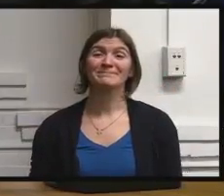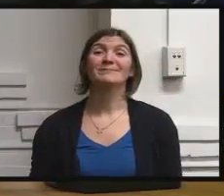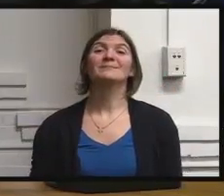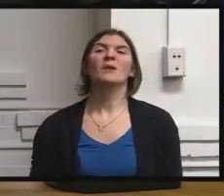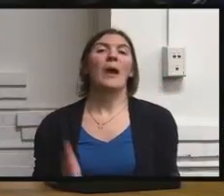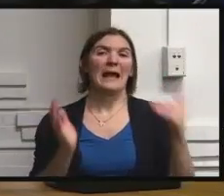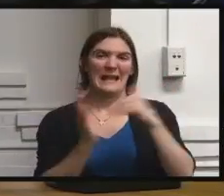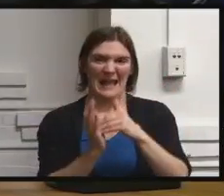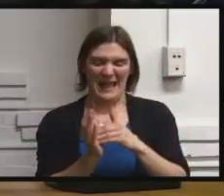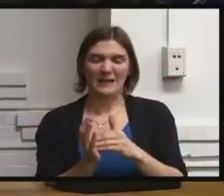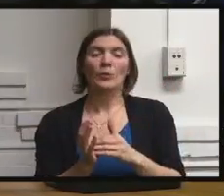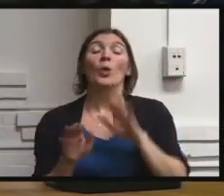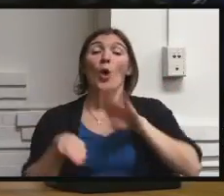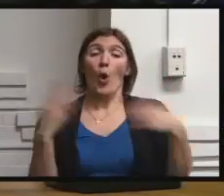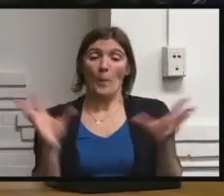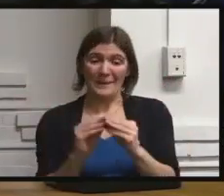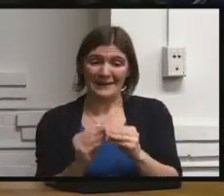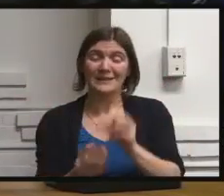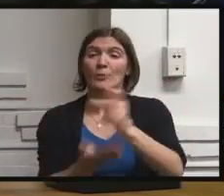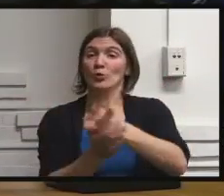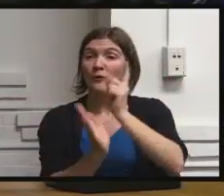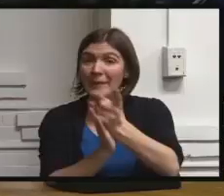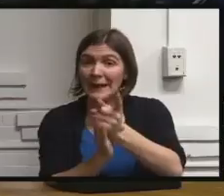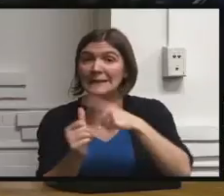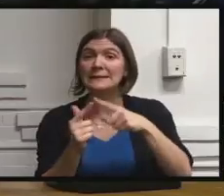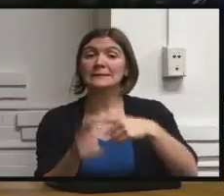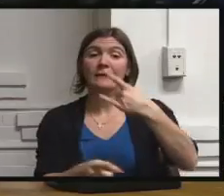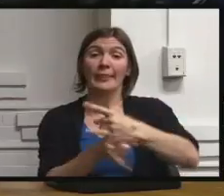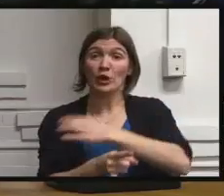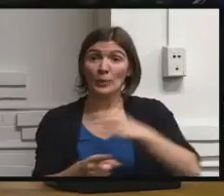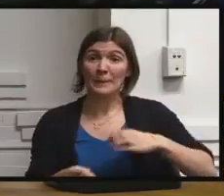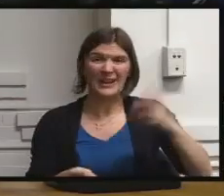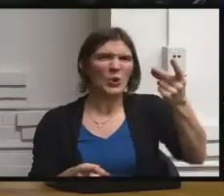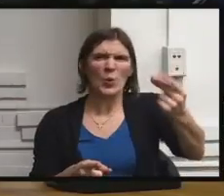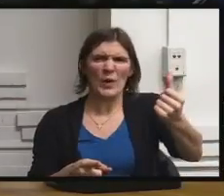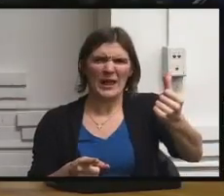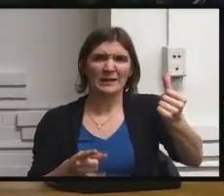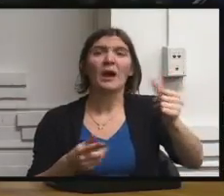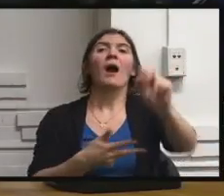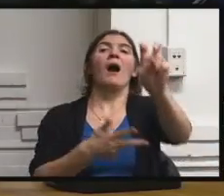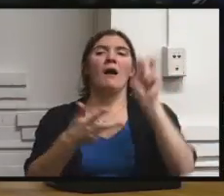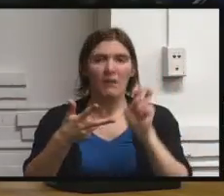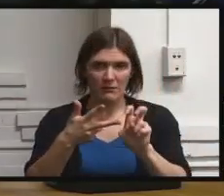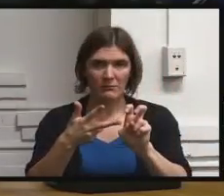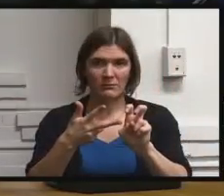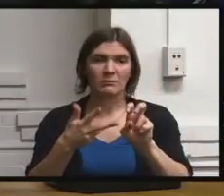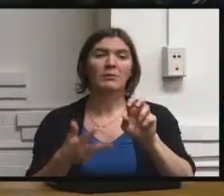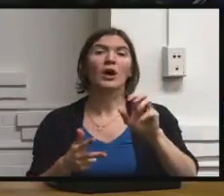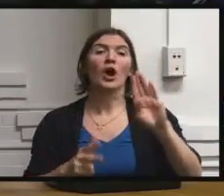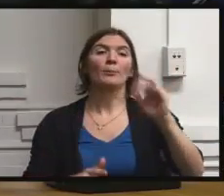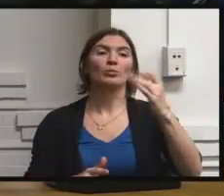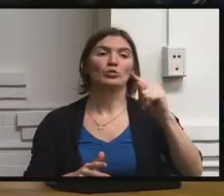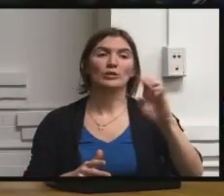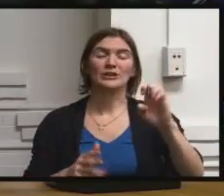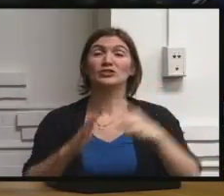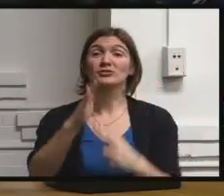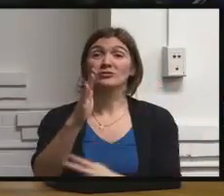the liquor commissioner's matter, which will be quick, we will go right to the Elliot Street Bridge